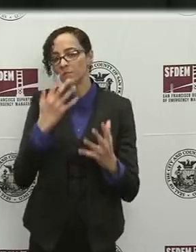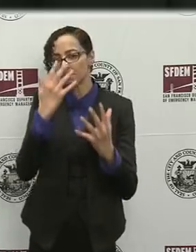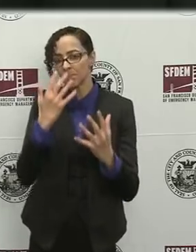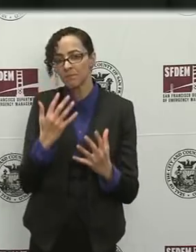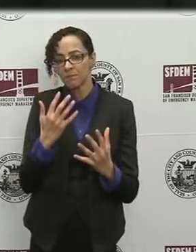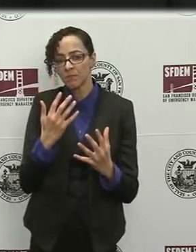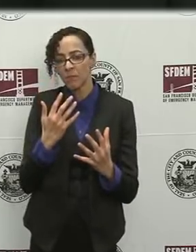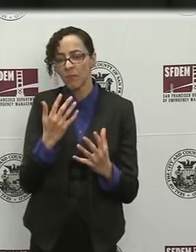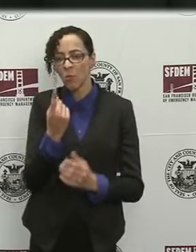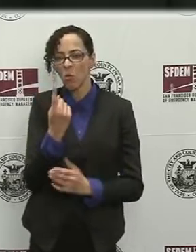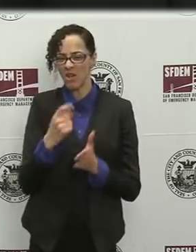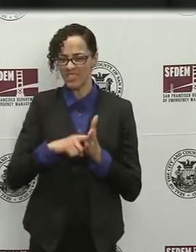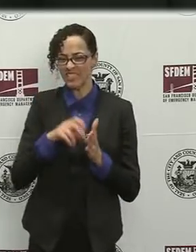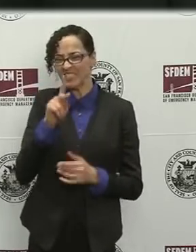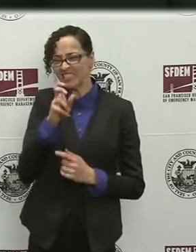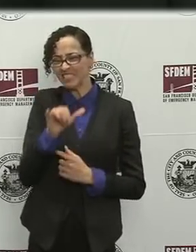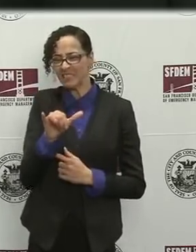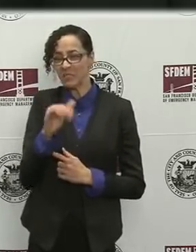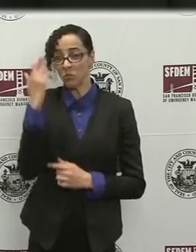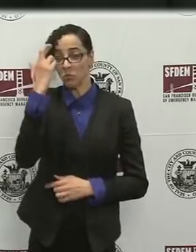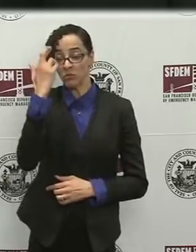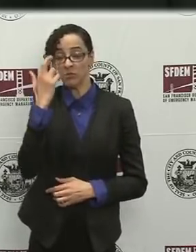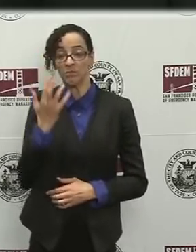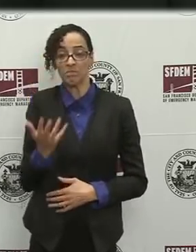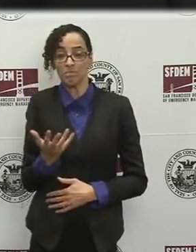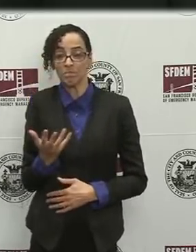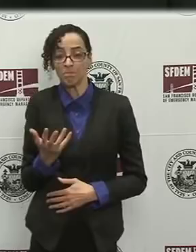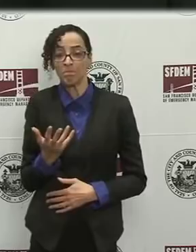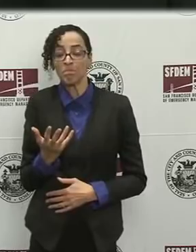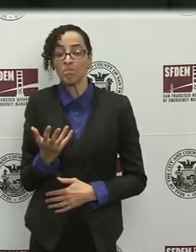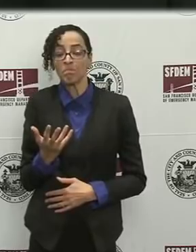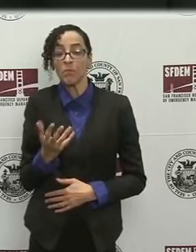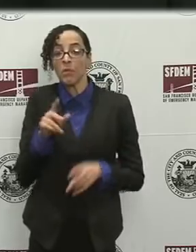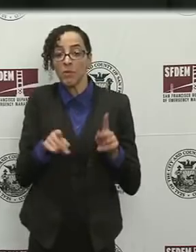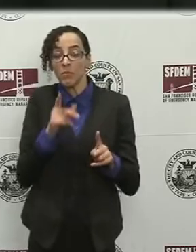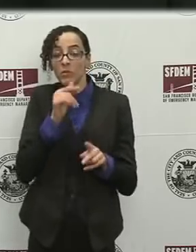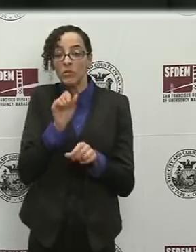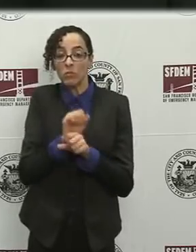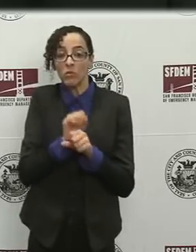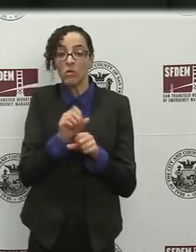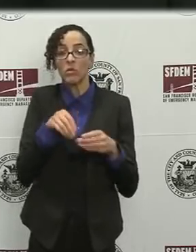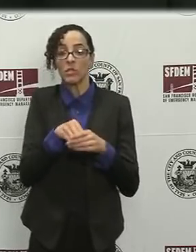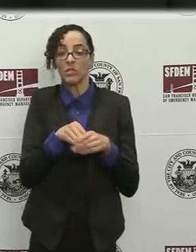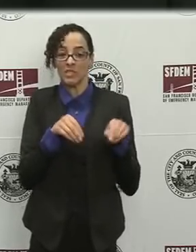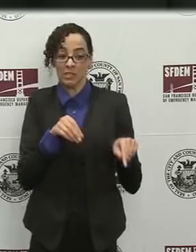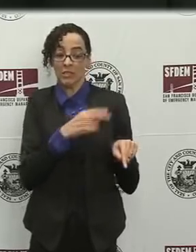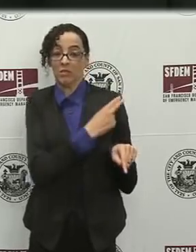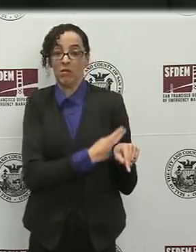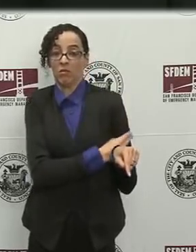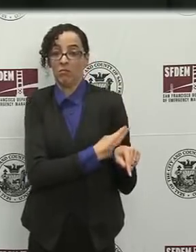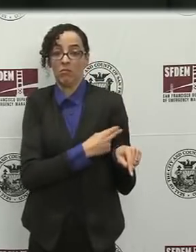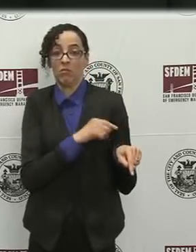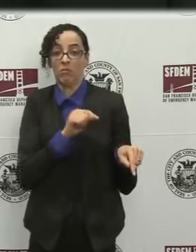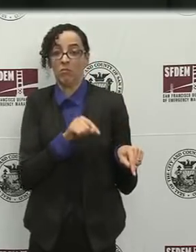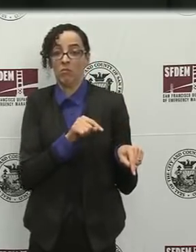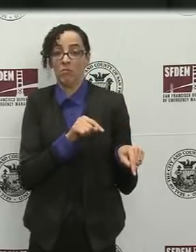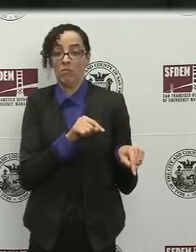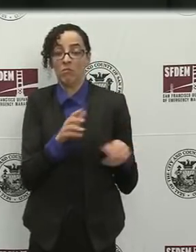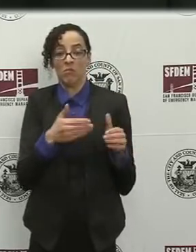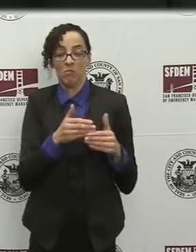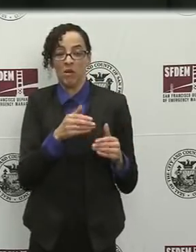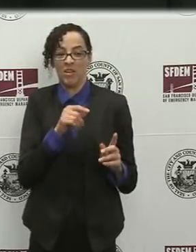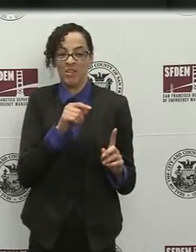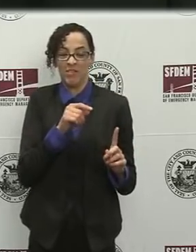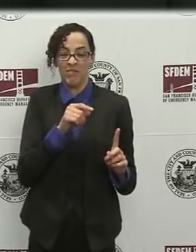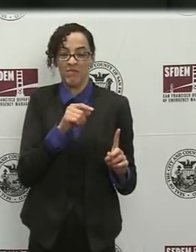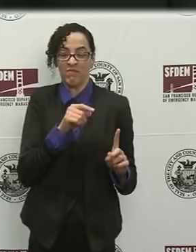one of the key factors is that people who work at the facility, despite their own efforts and